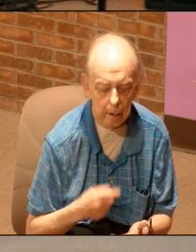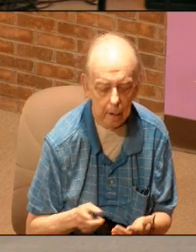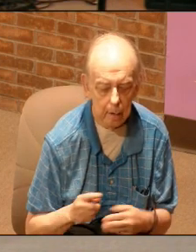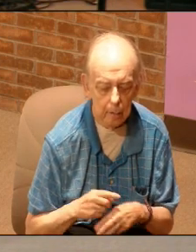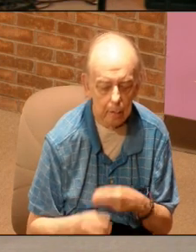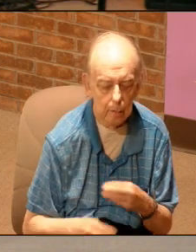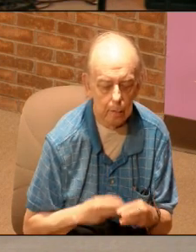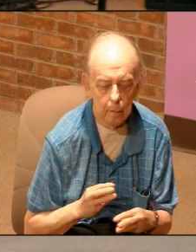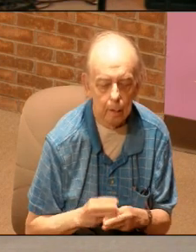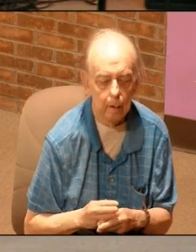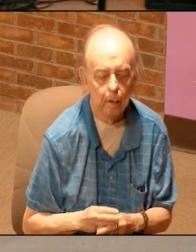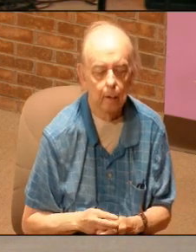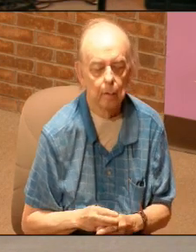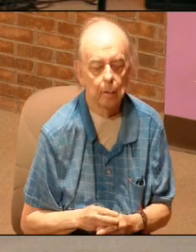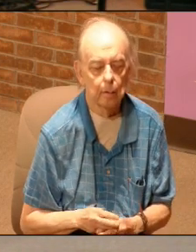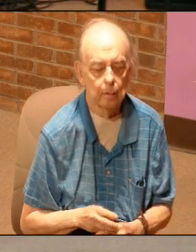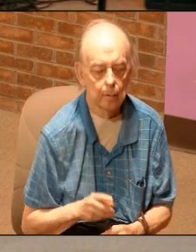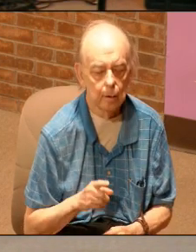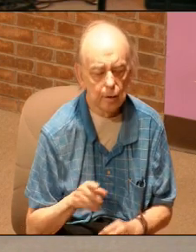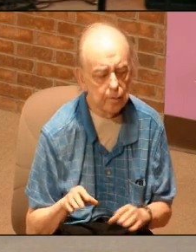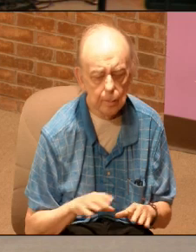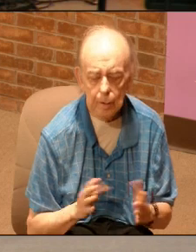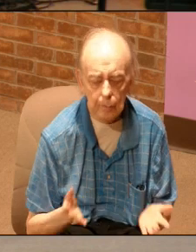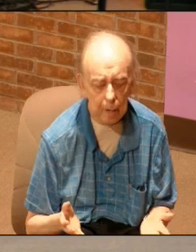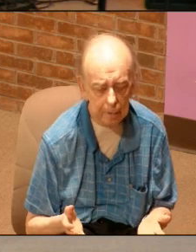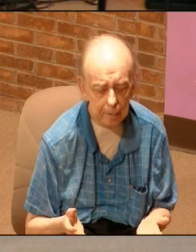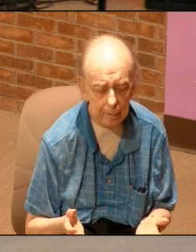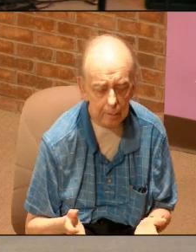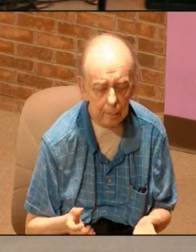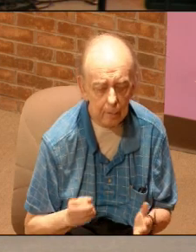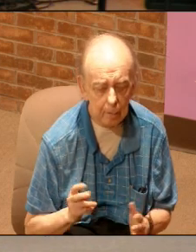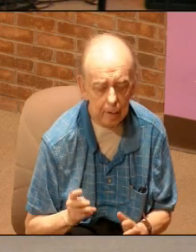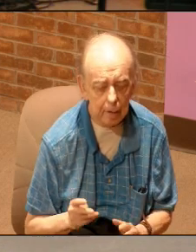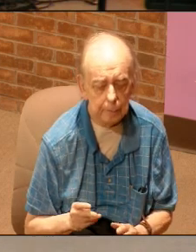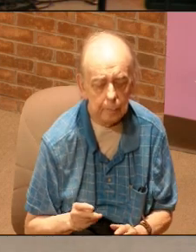what in the world are you doing? Okay?